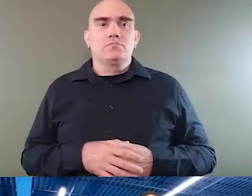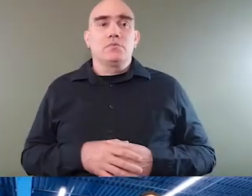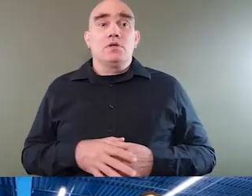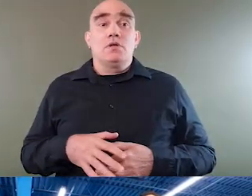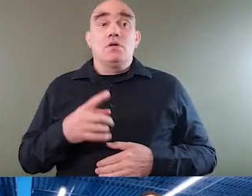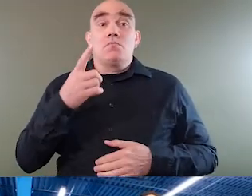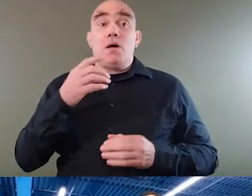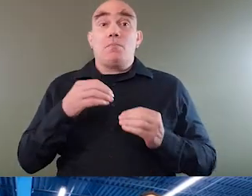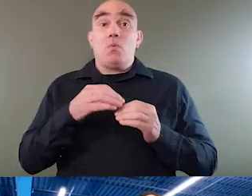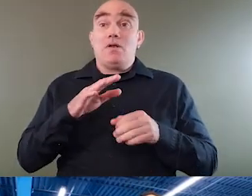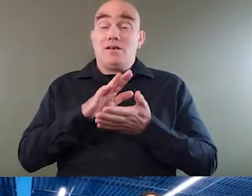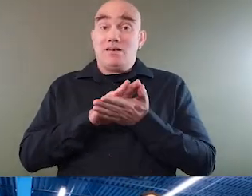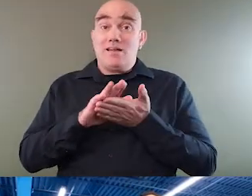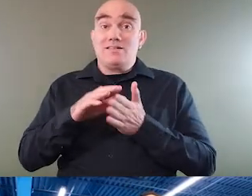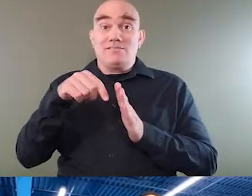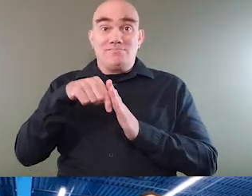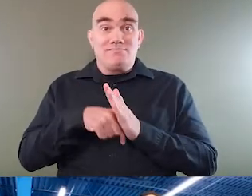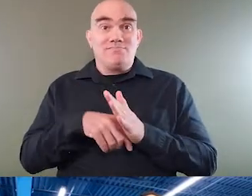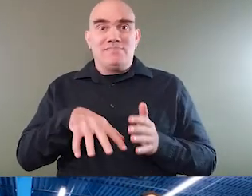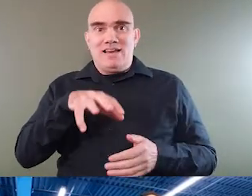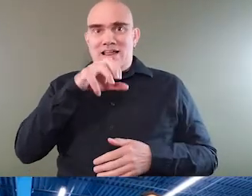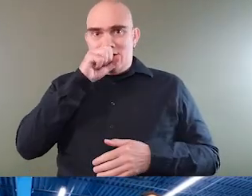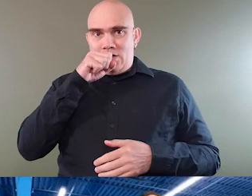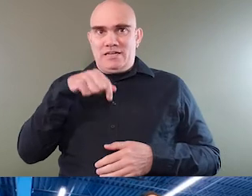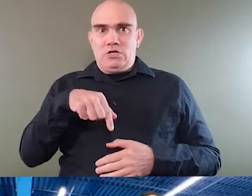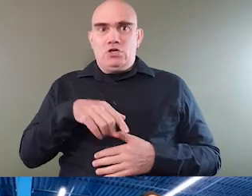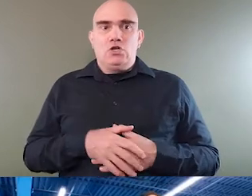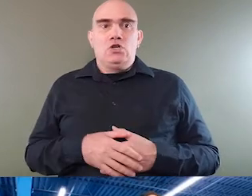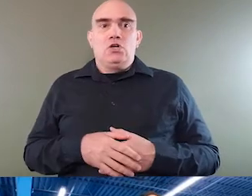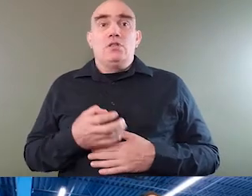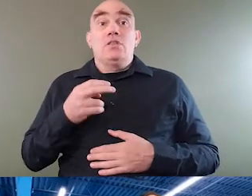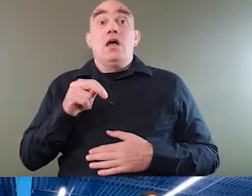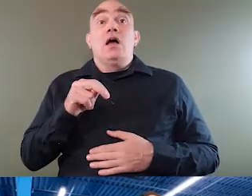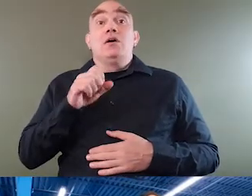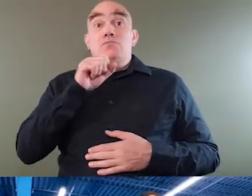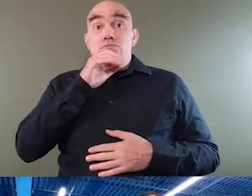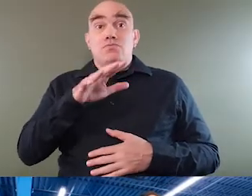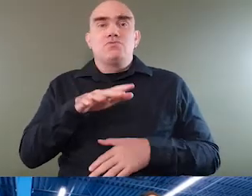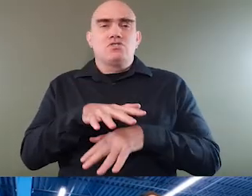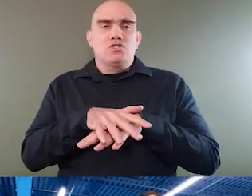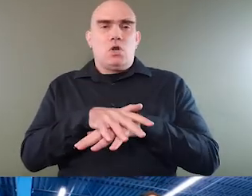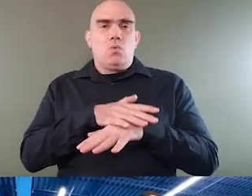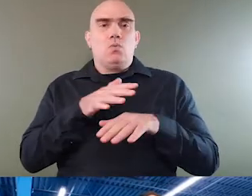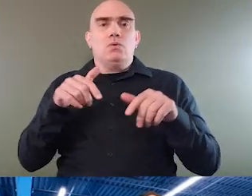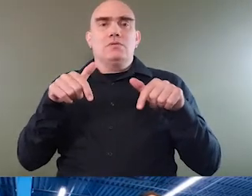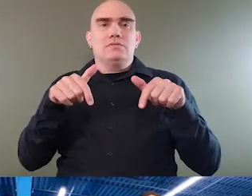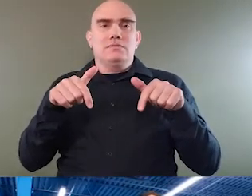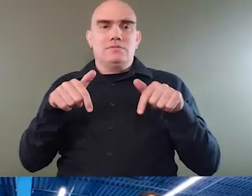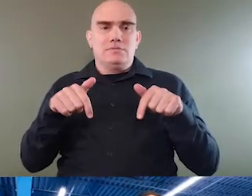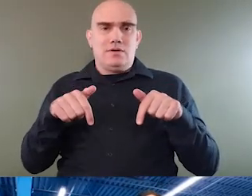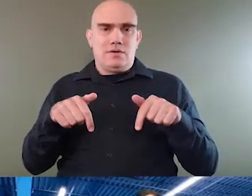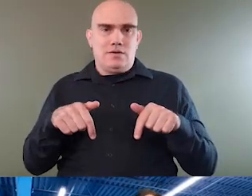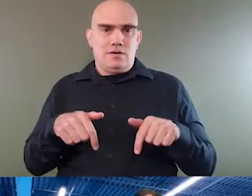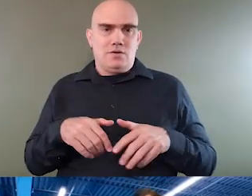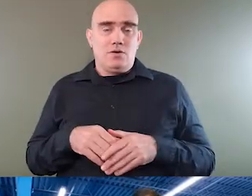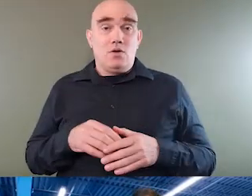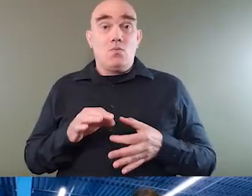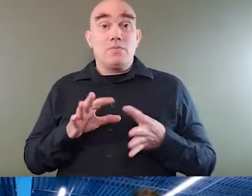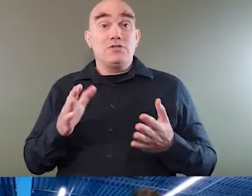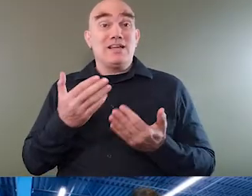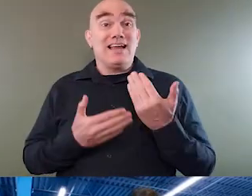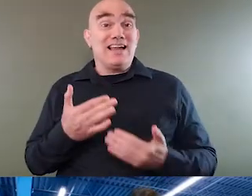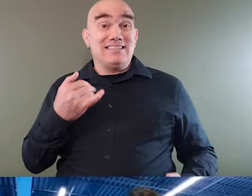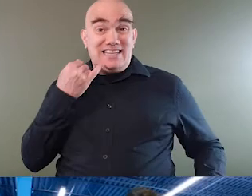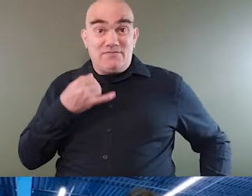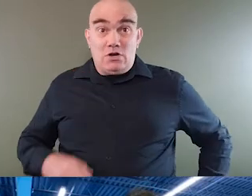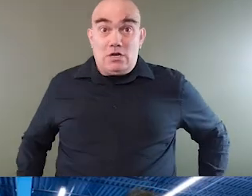one more nice big inhale here. And exhale, slowly lower yourself down. Release your hands if they're underneath